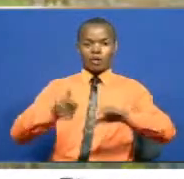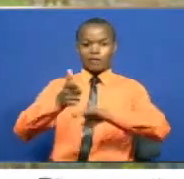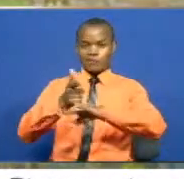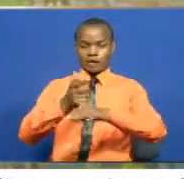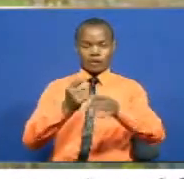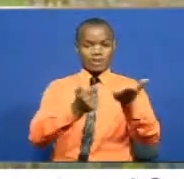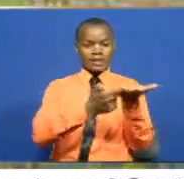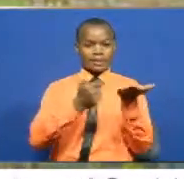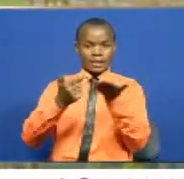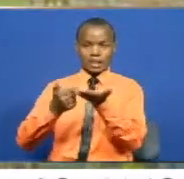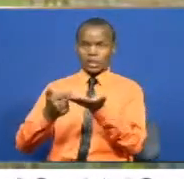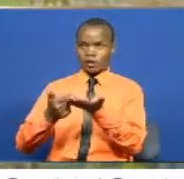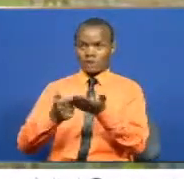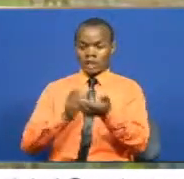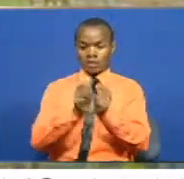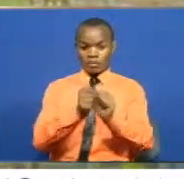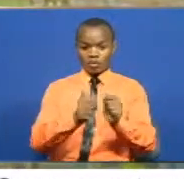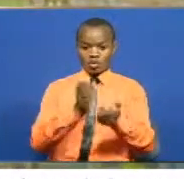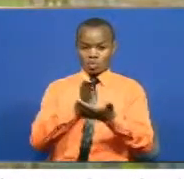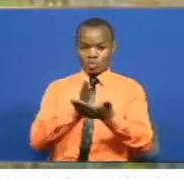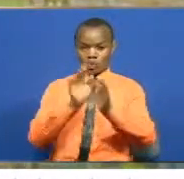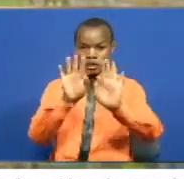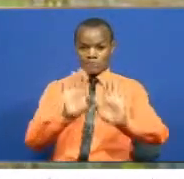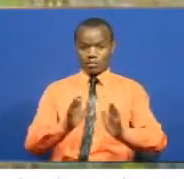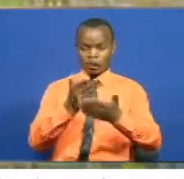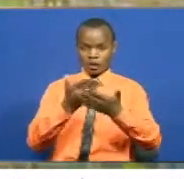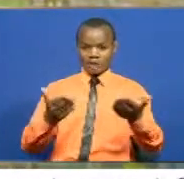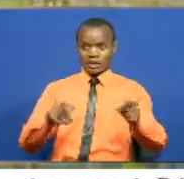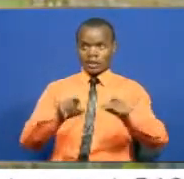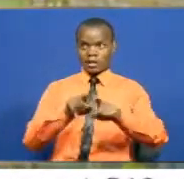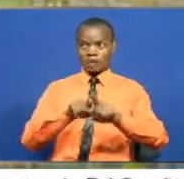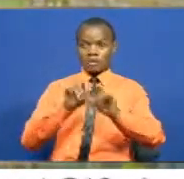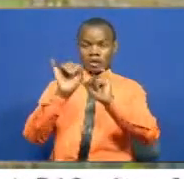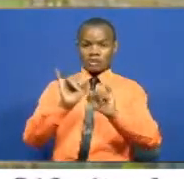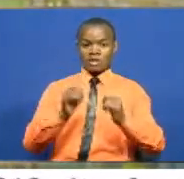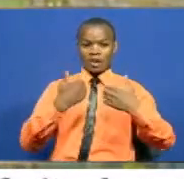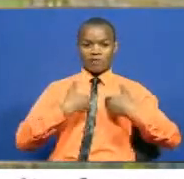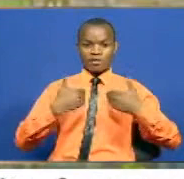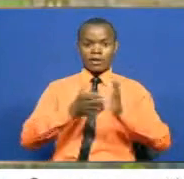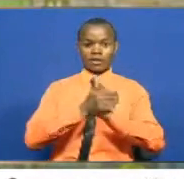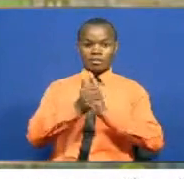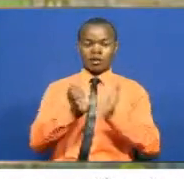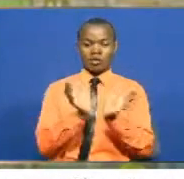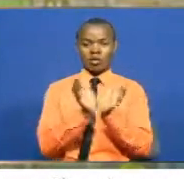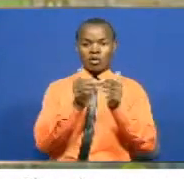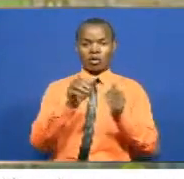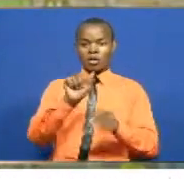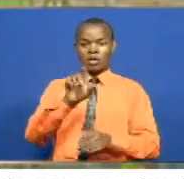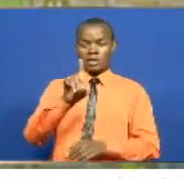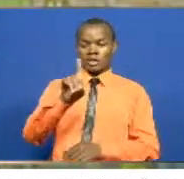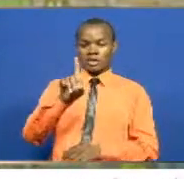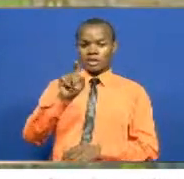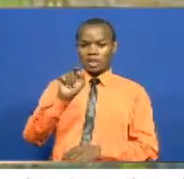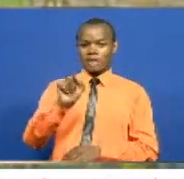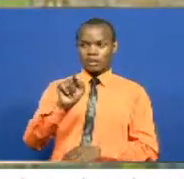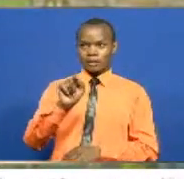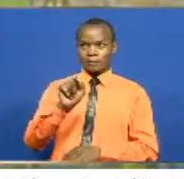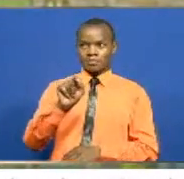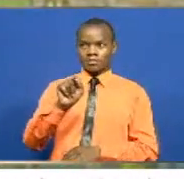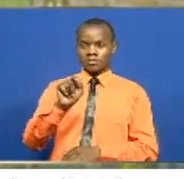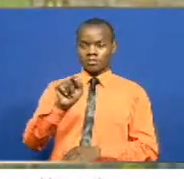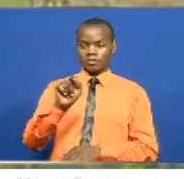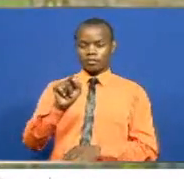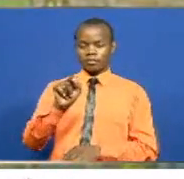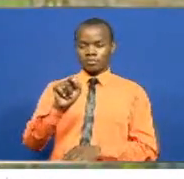is something that is critical, and there is an introduction of a video analyst. And Coach Sadat, let me come into the bring